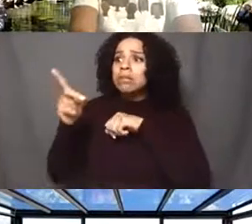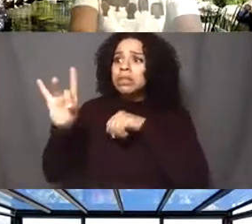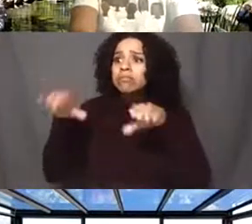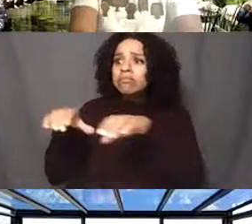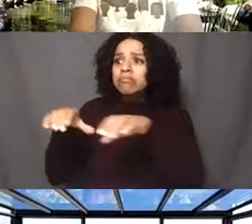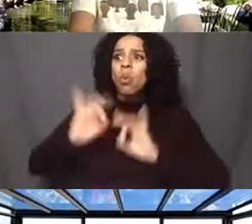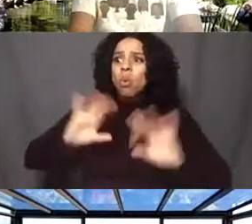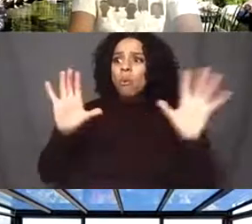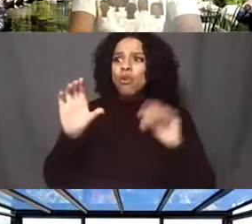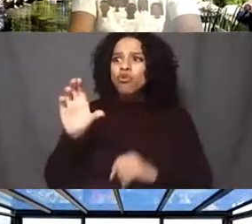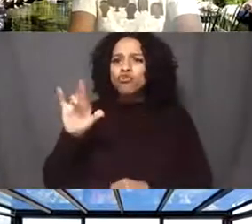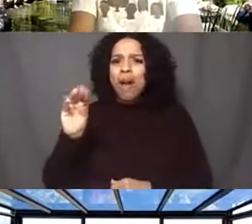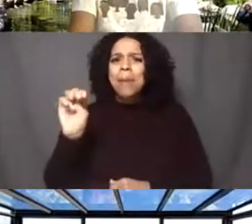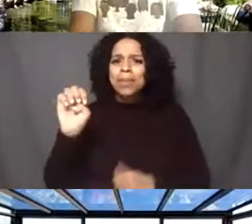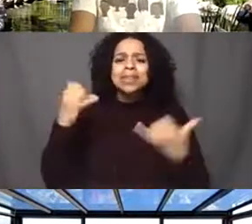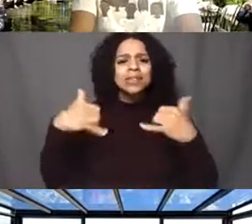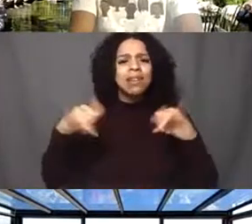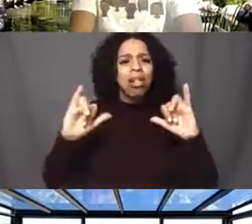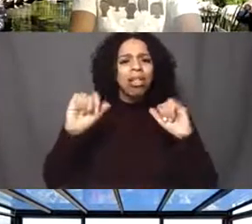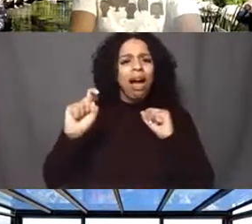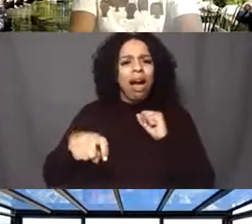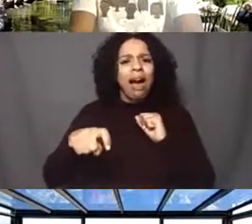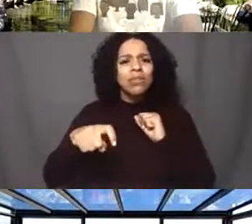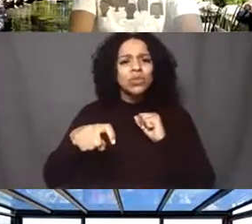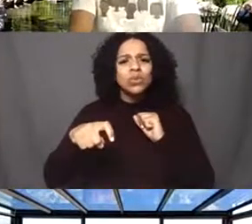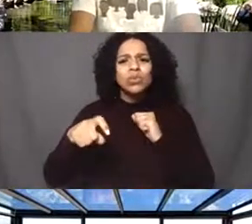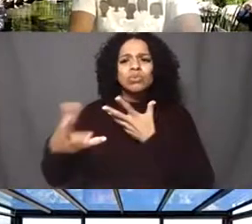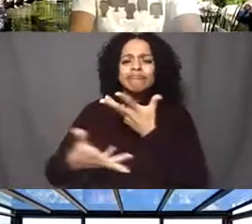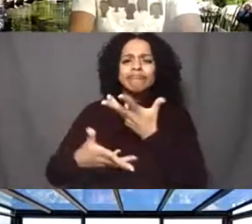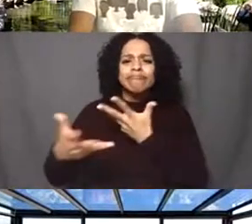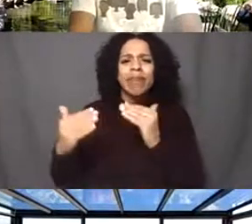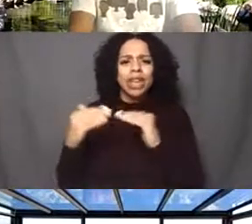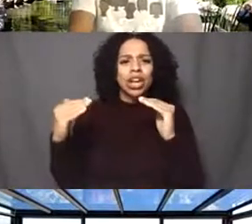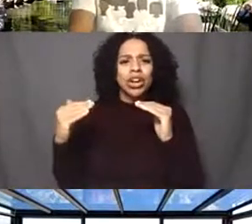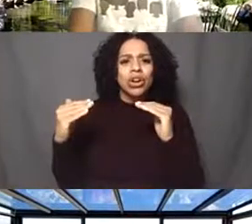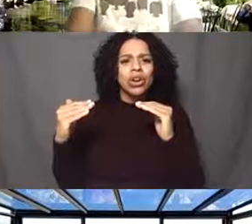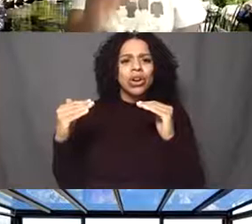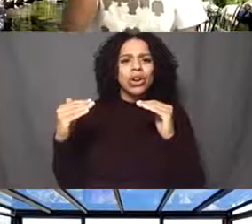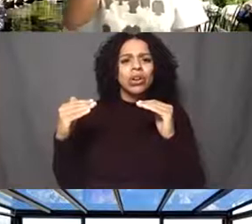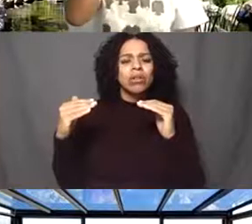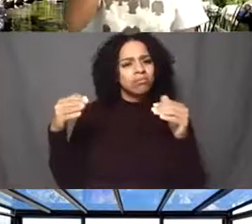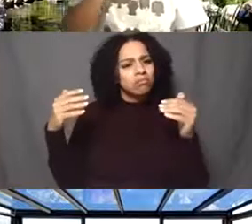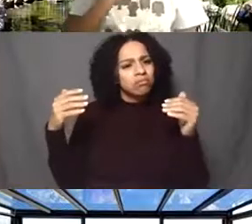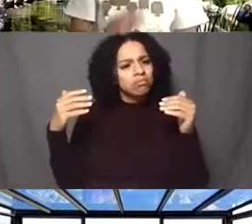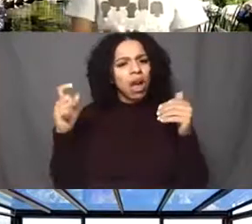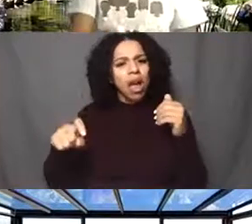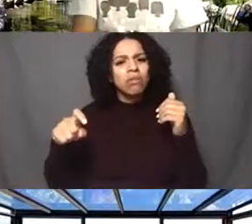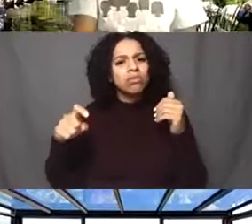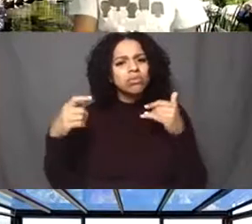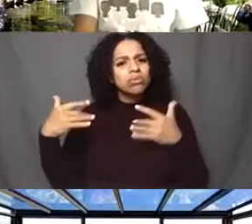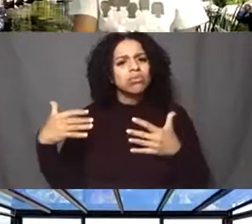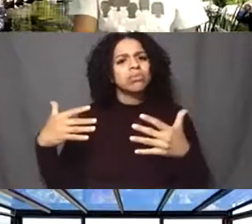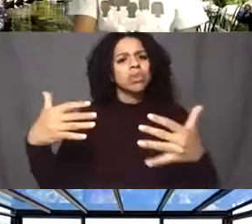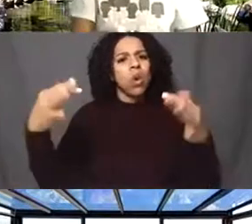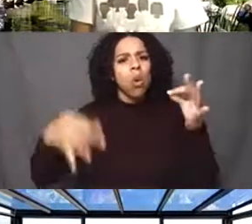still are deserving of humanity and to be treated justly through the criminal justice system. And that's certainly